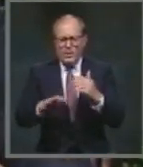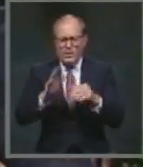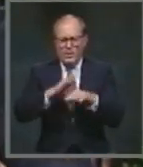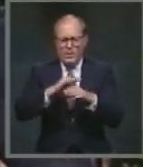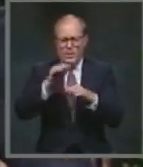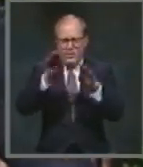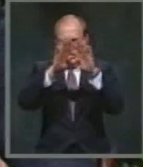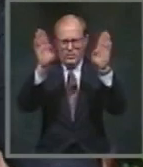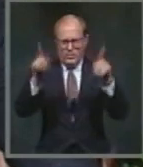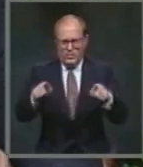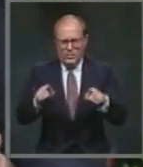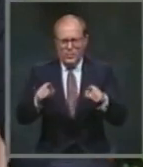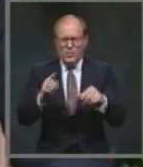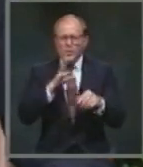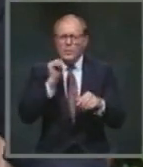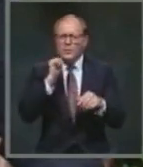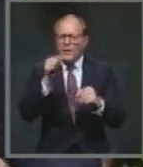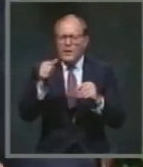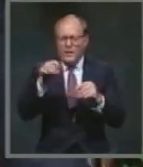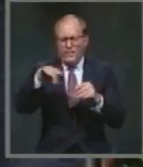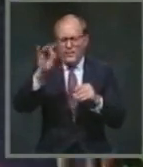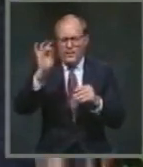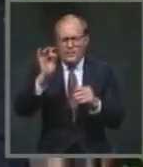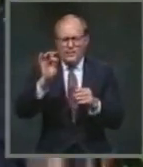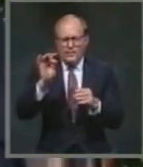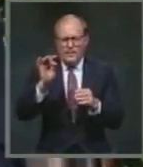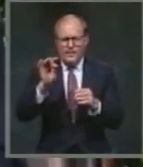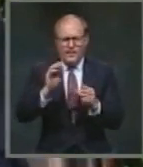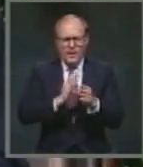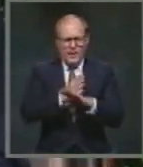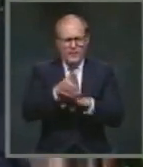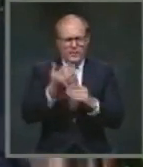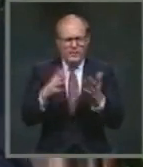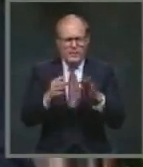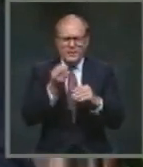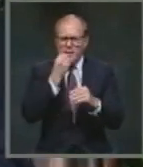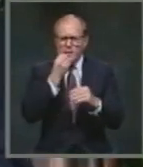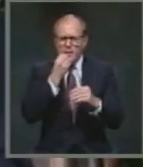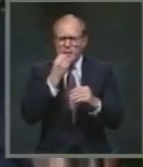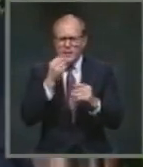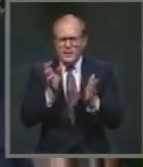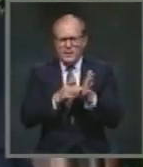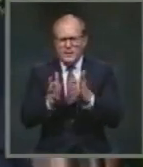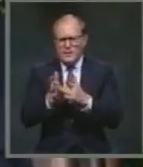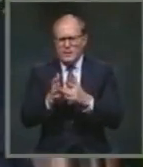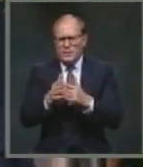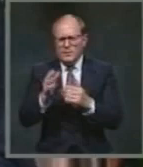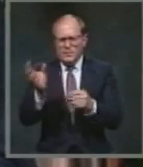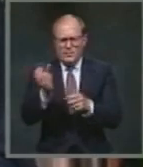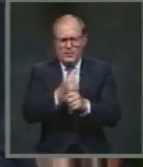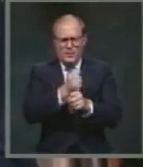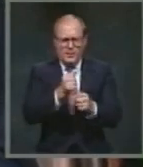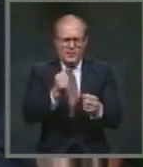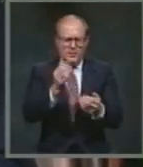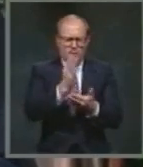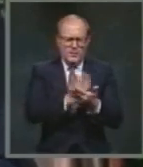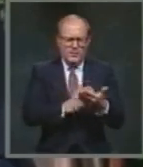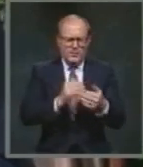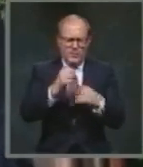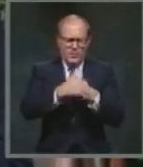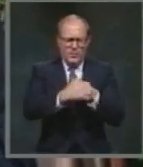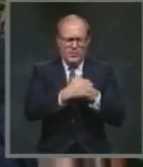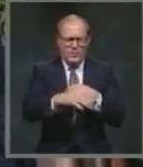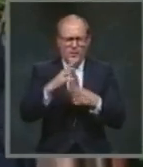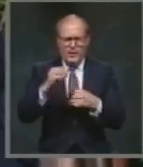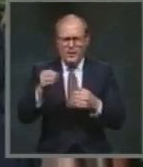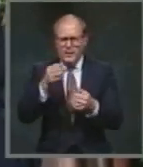12. After they had eaten, Jesus took some of the bread and some of the wine used in that feast, and he